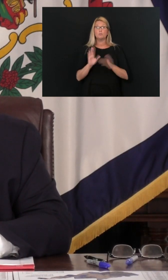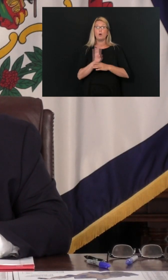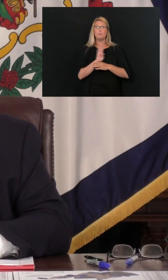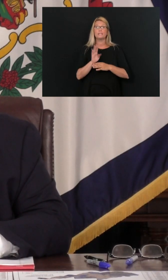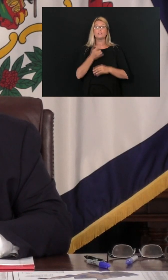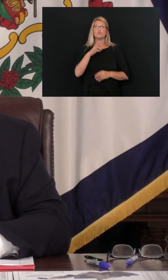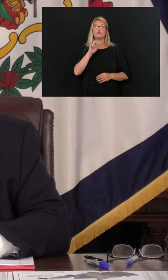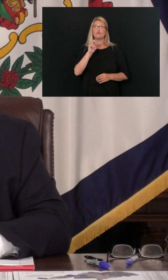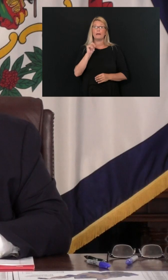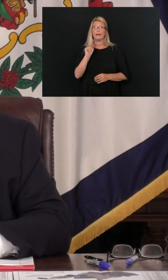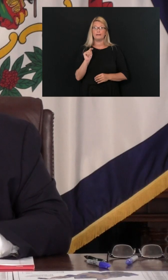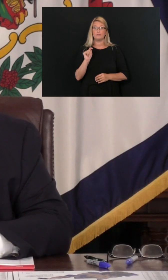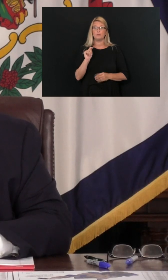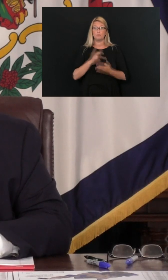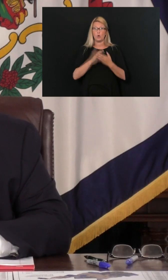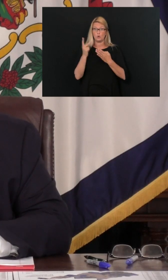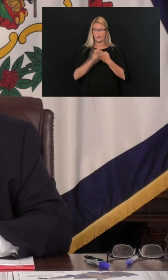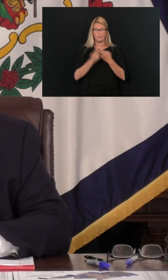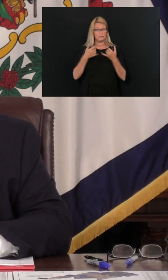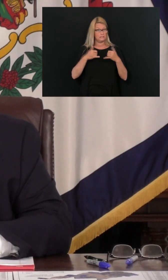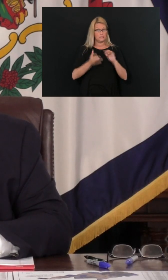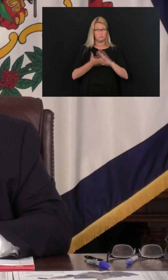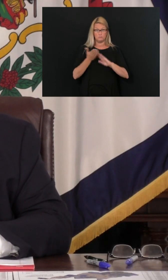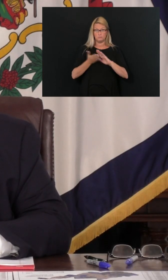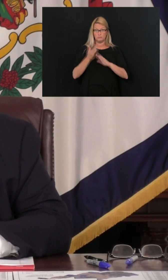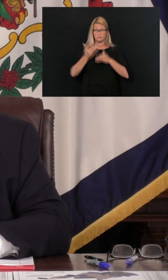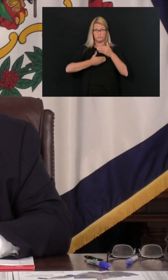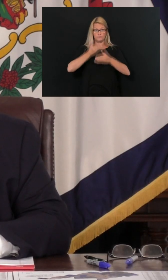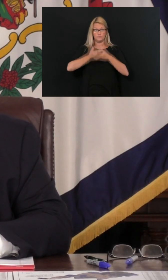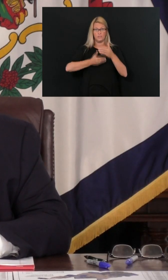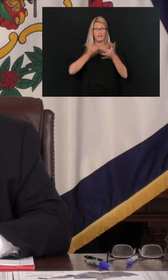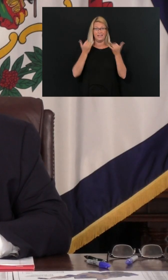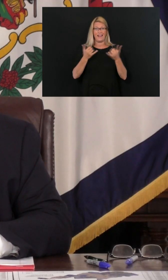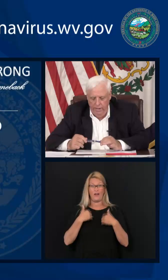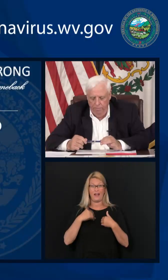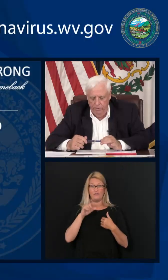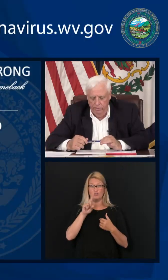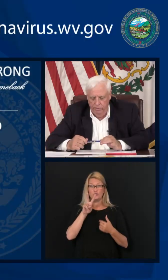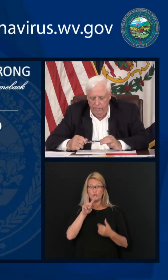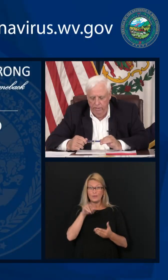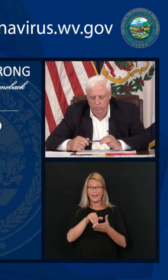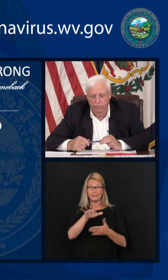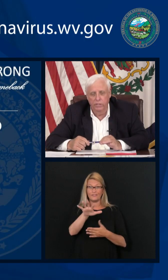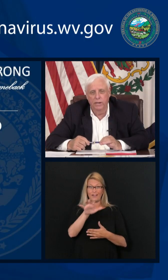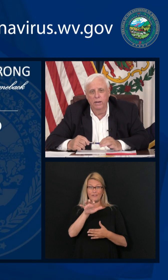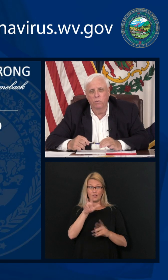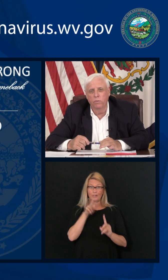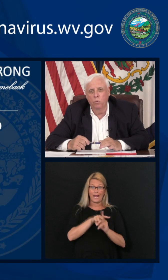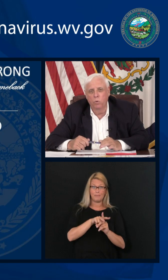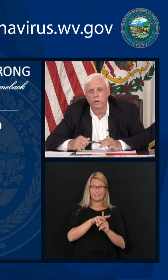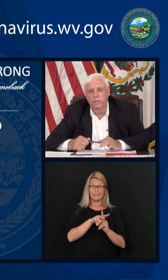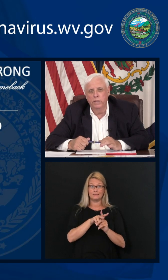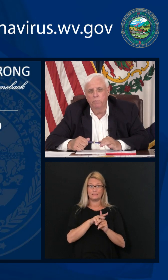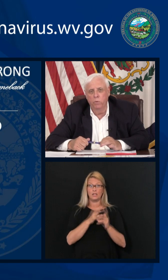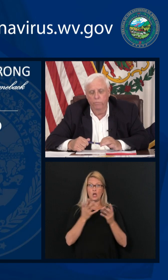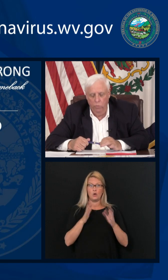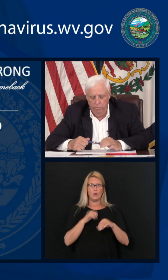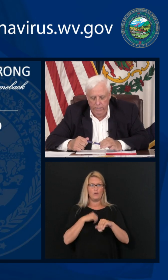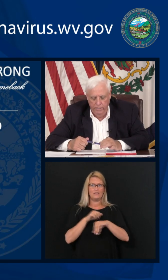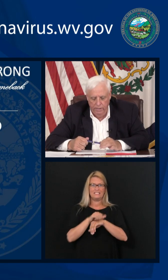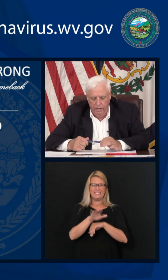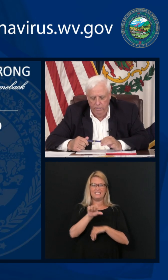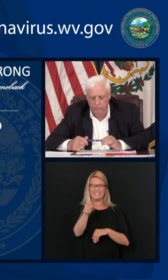and everything. That's moving and moving. We now have in excess of 2,500 applicants in. We've awarded